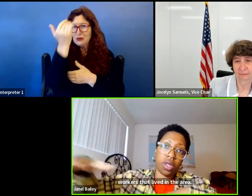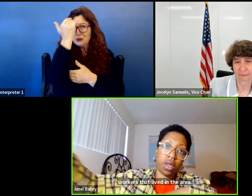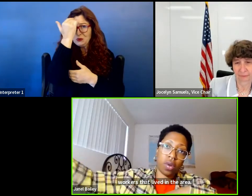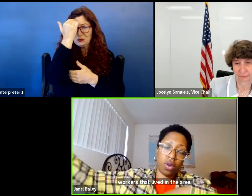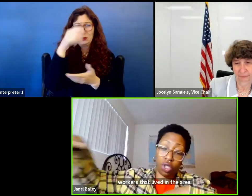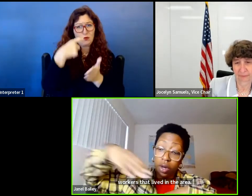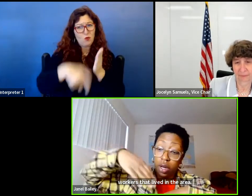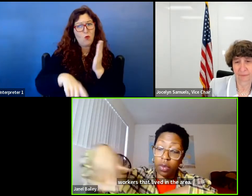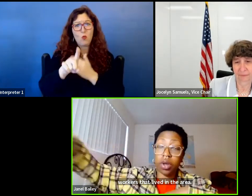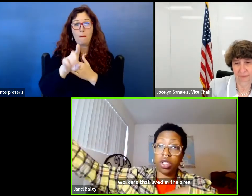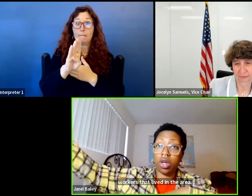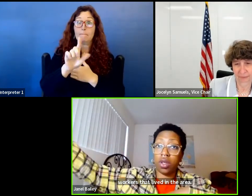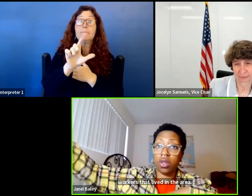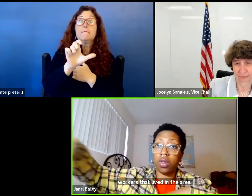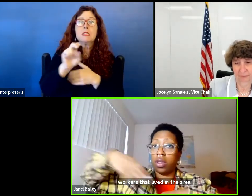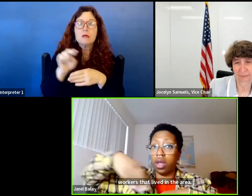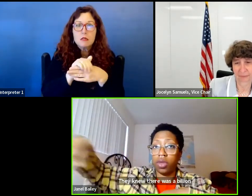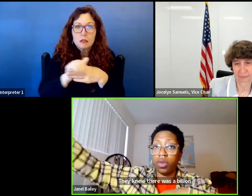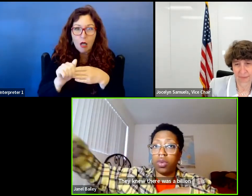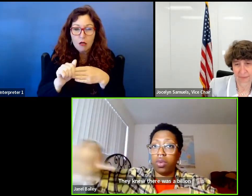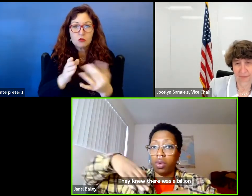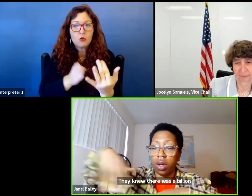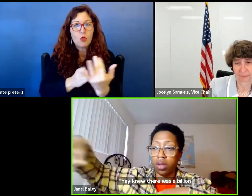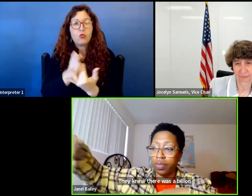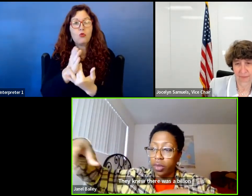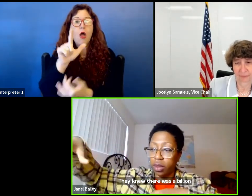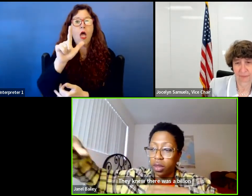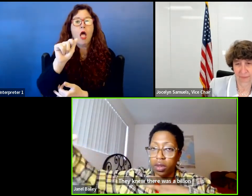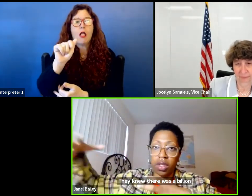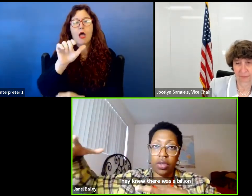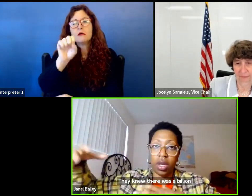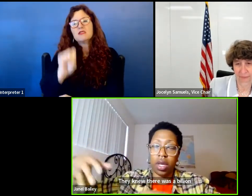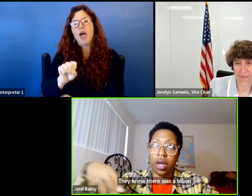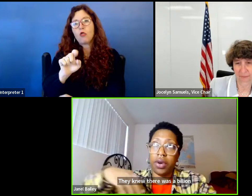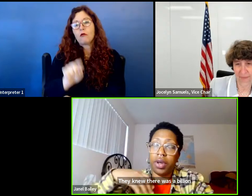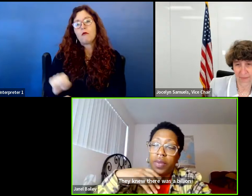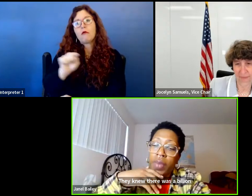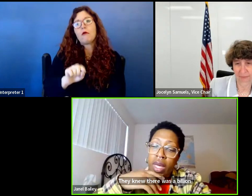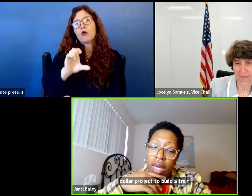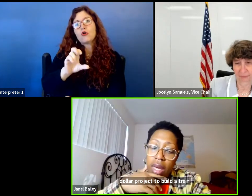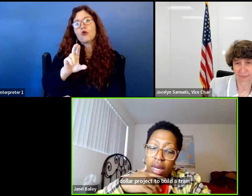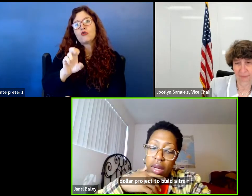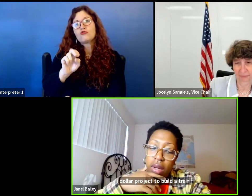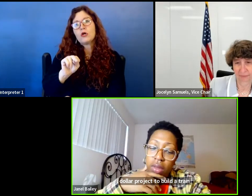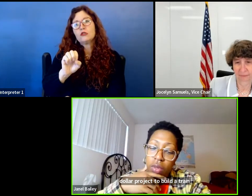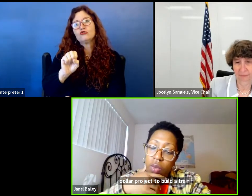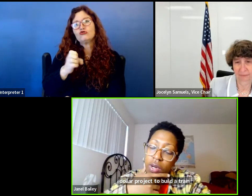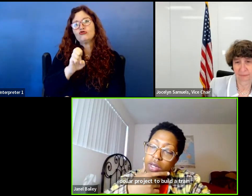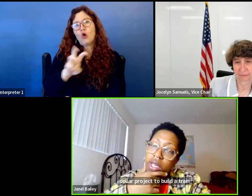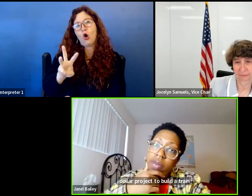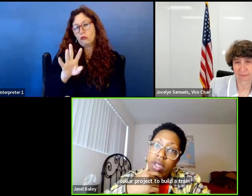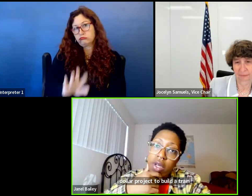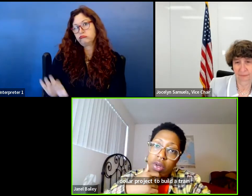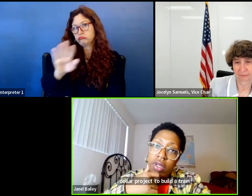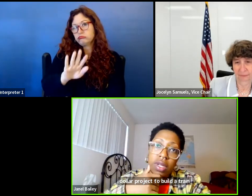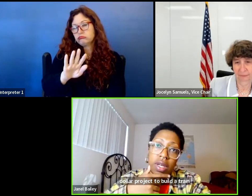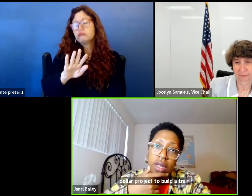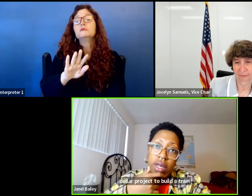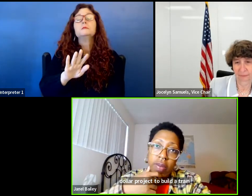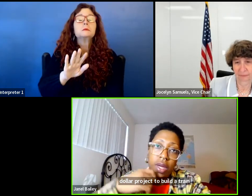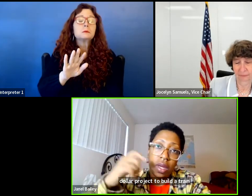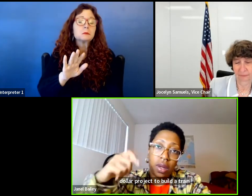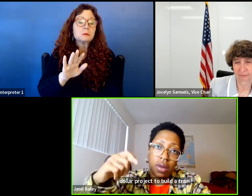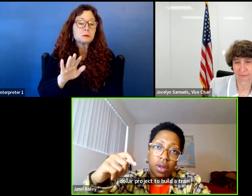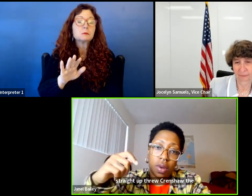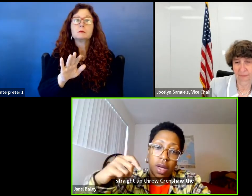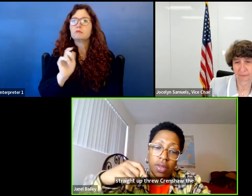build a train that would go straight up crenshaw so this is coming through um you know the south la area and those workers came together designed